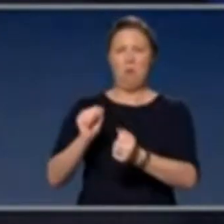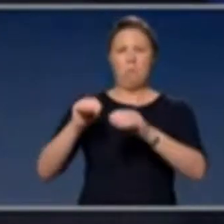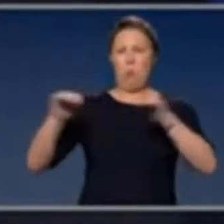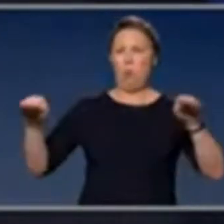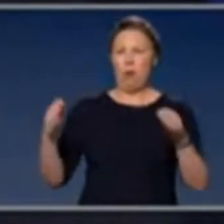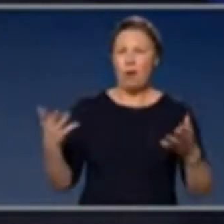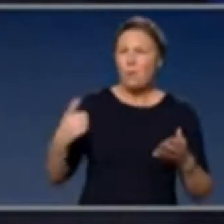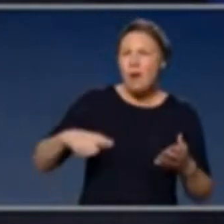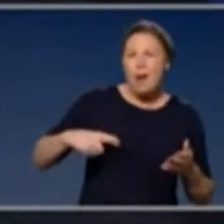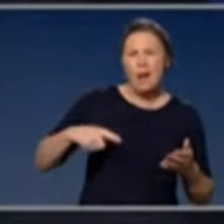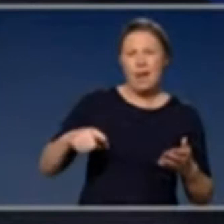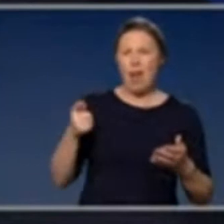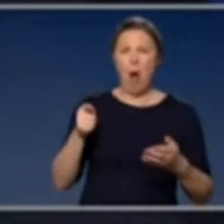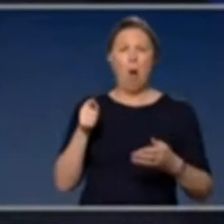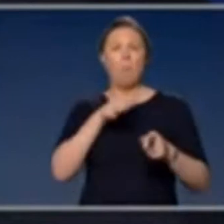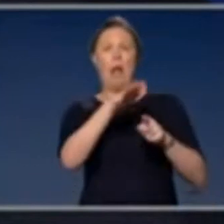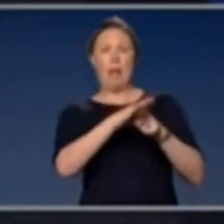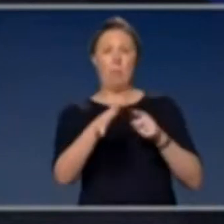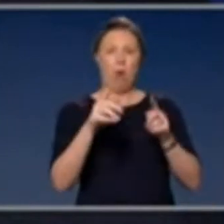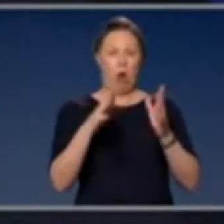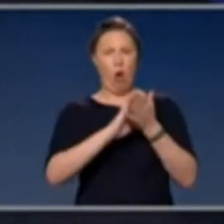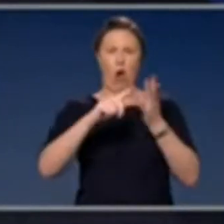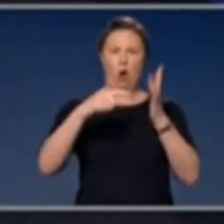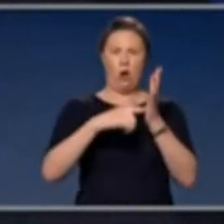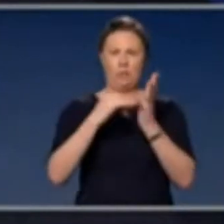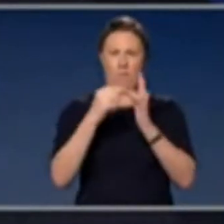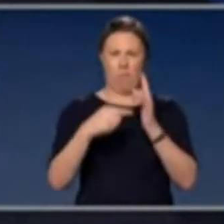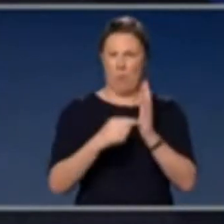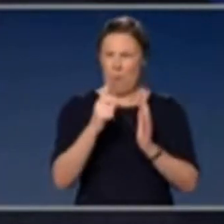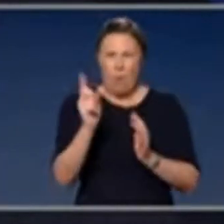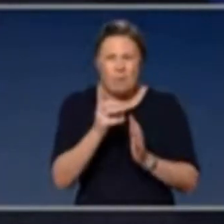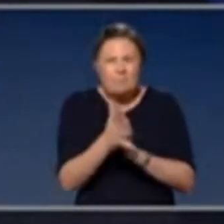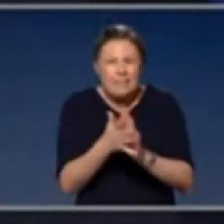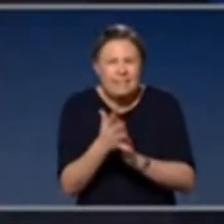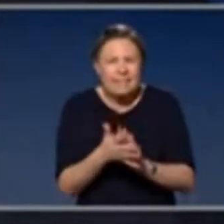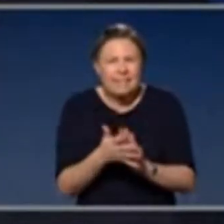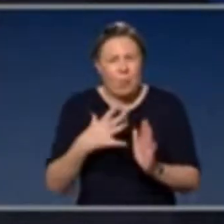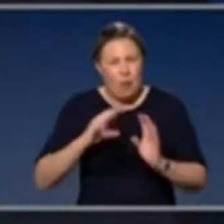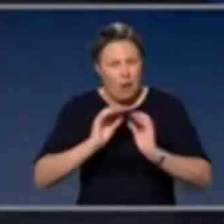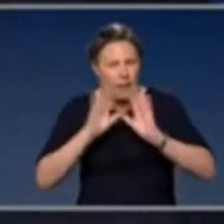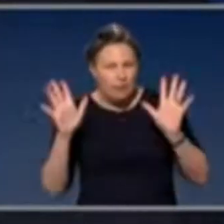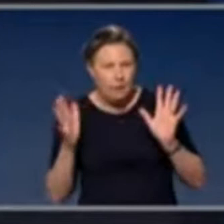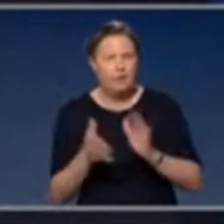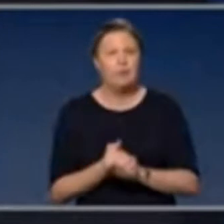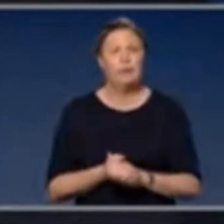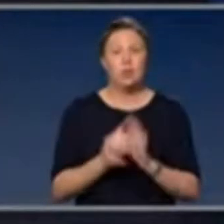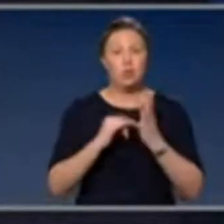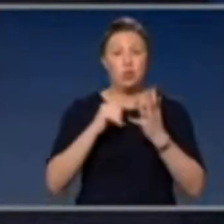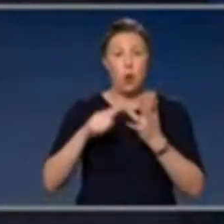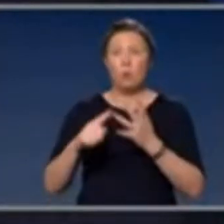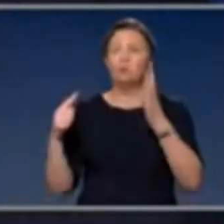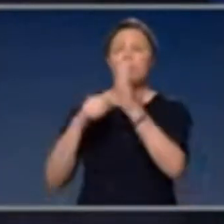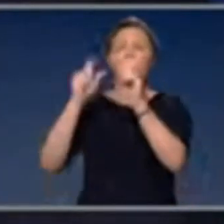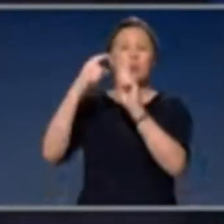have had an attempt at before, and we'll continue to try to get consensus there in AHPPC about a definition